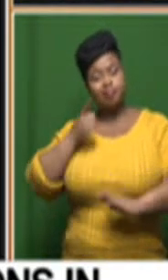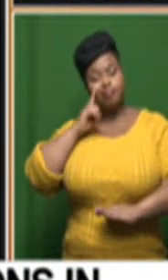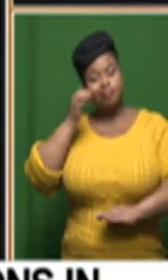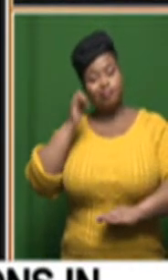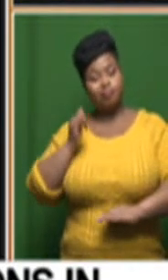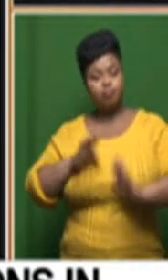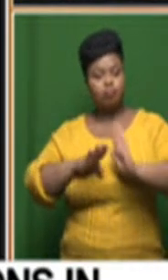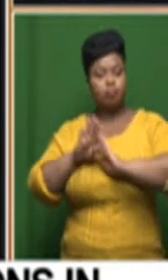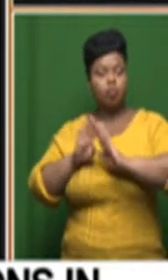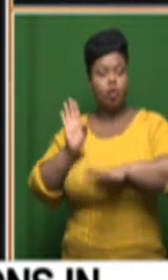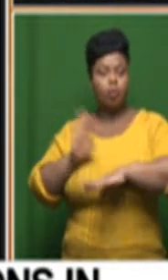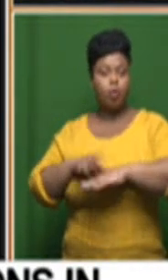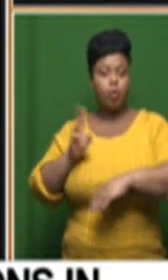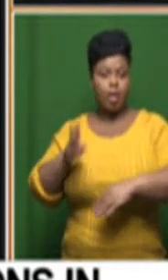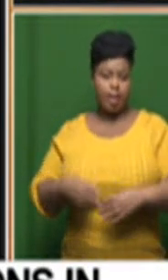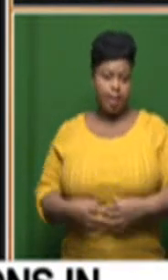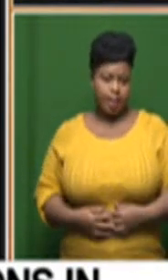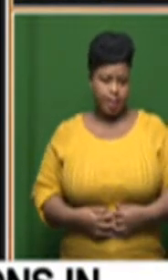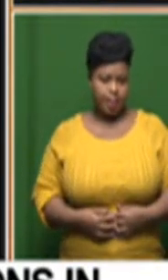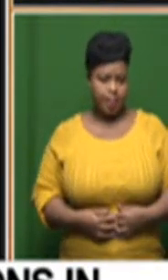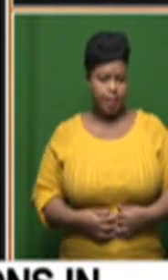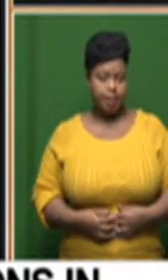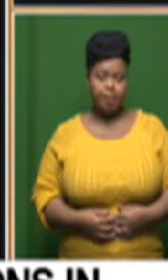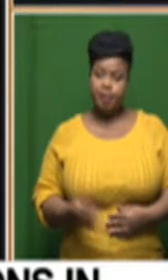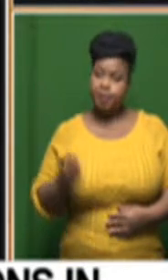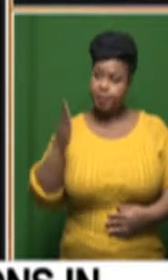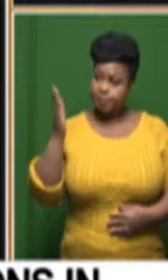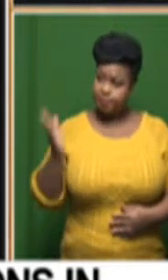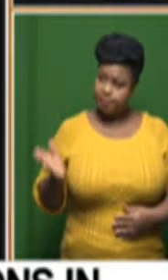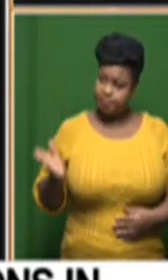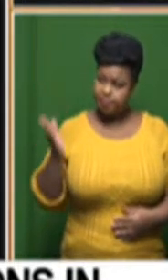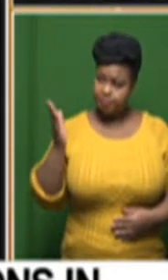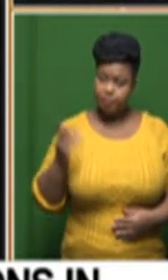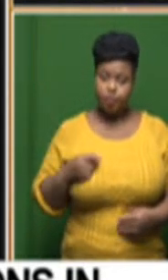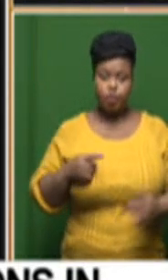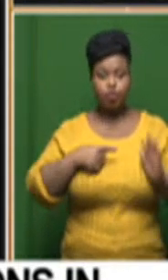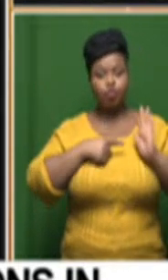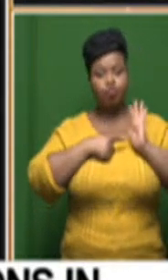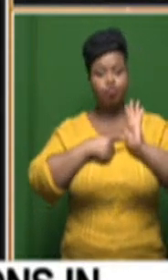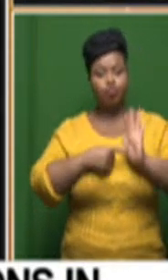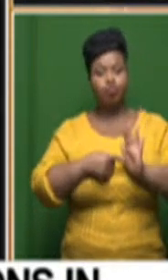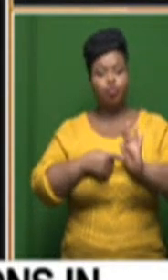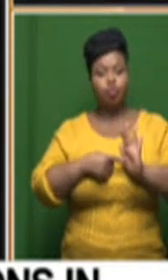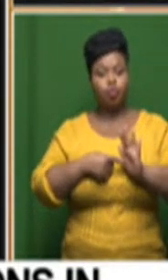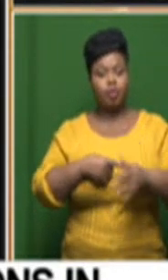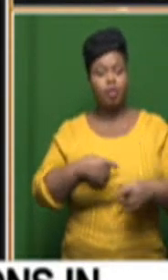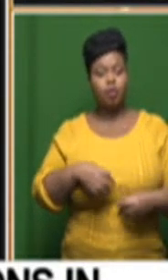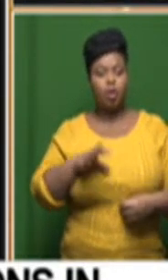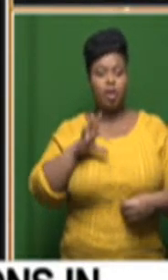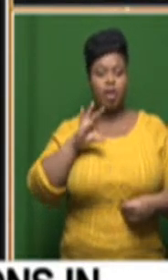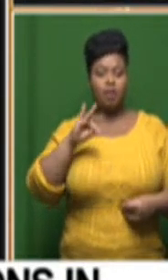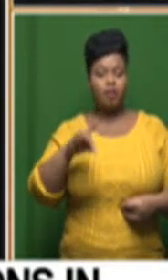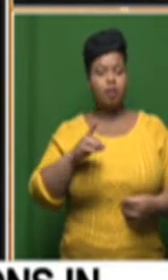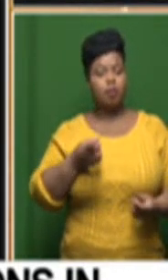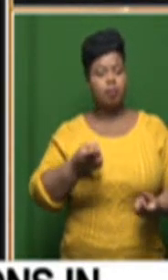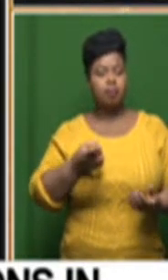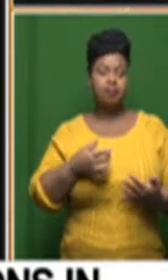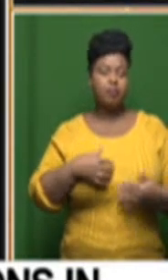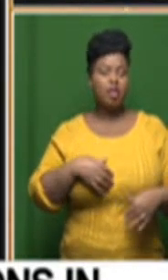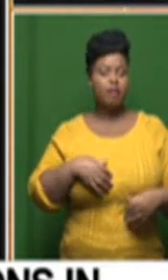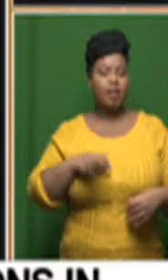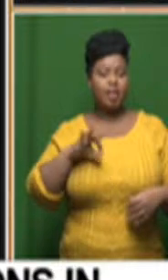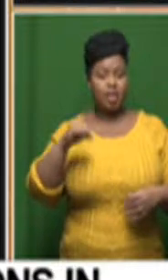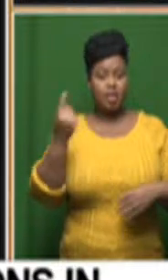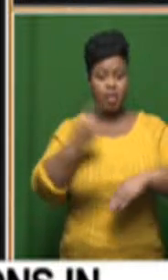them up a bit. This is just to show the vaccine cascade that we receive daily from our provincial